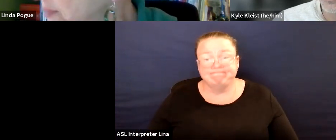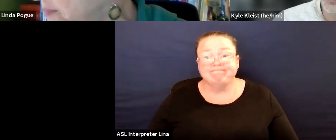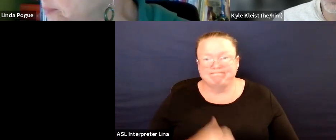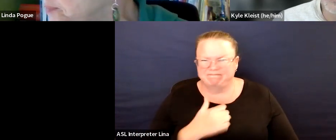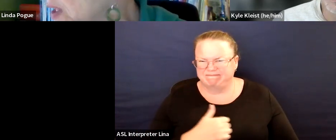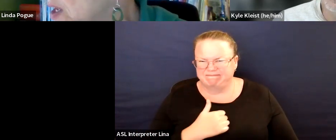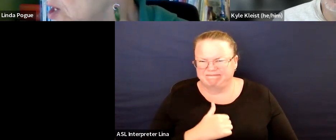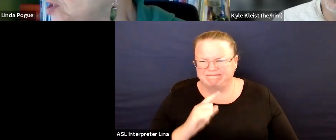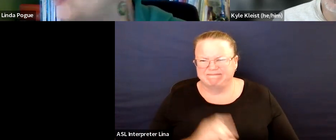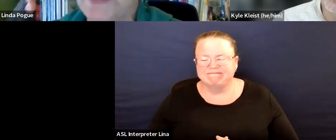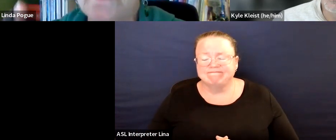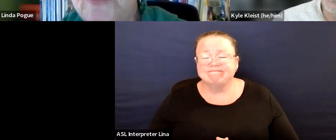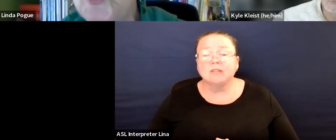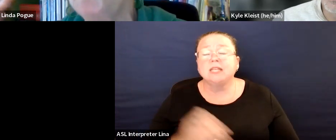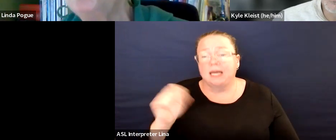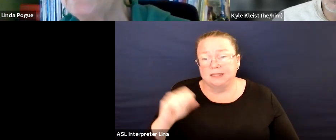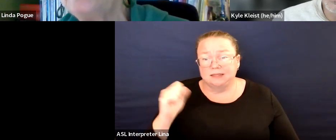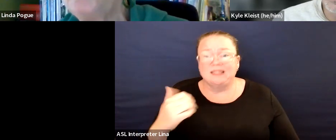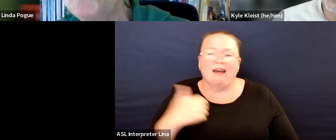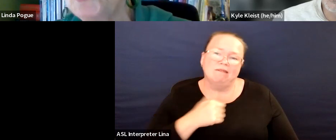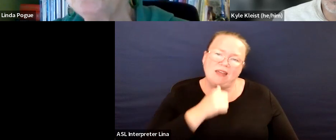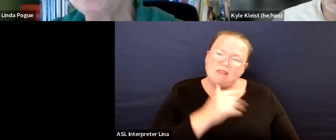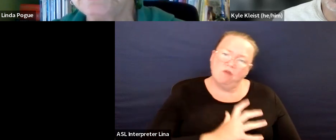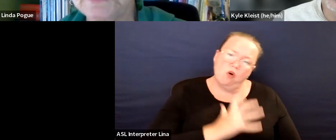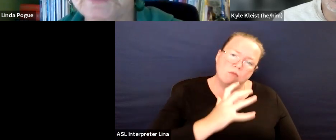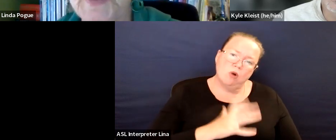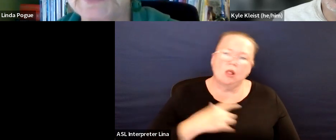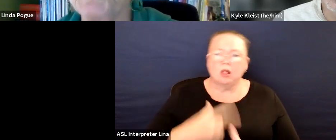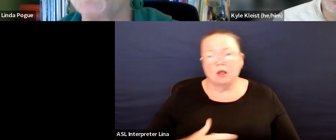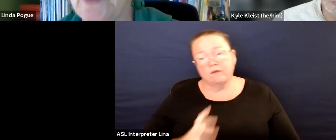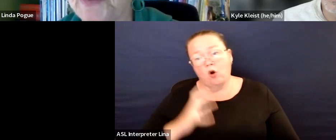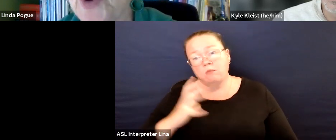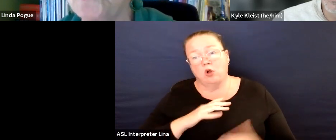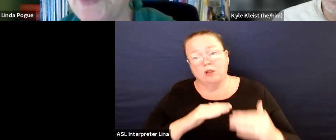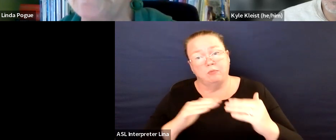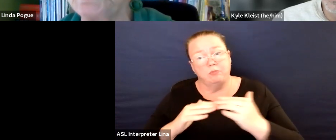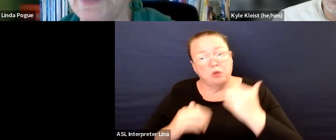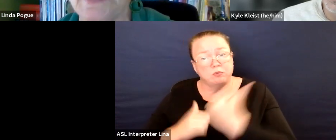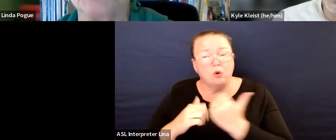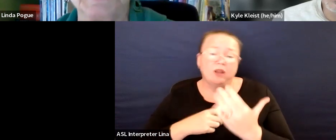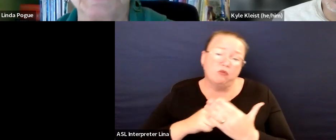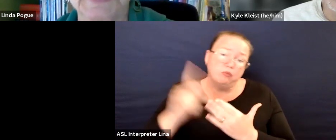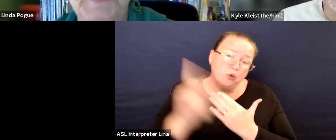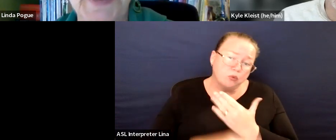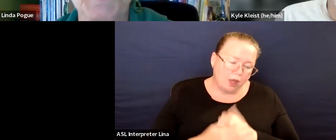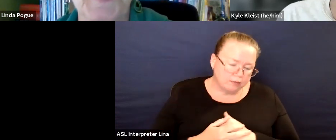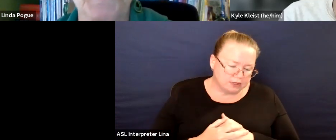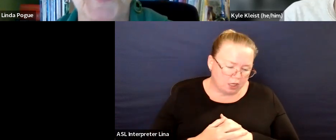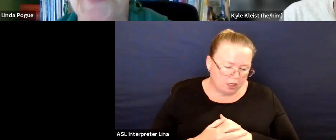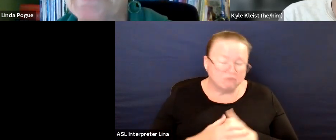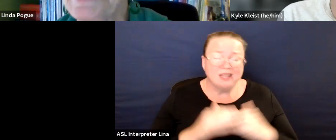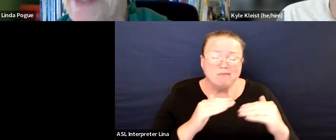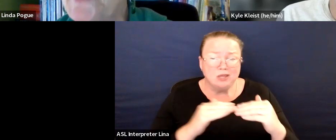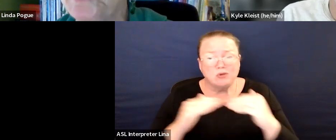about that. So yeah, we have informal and formal peer support. We have programs, we have